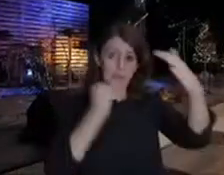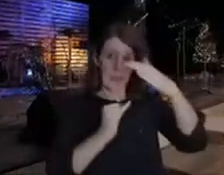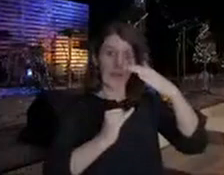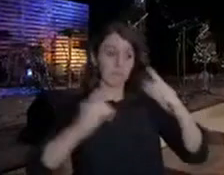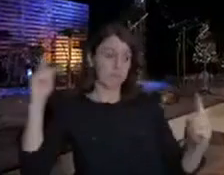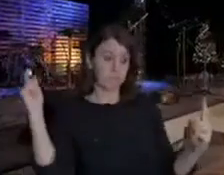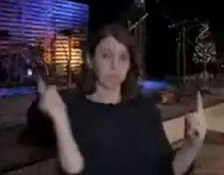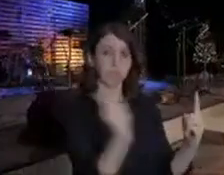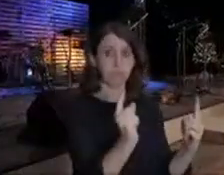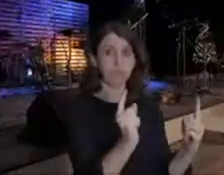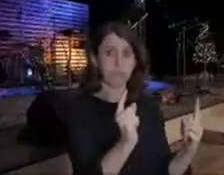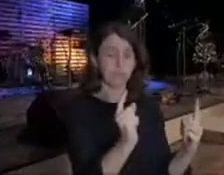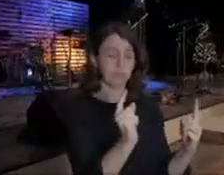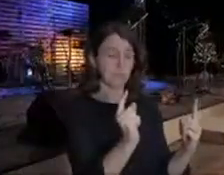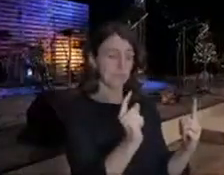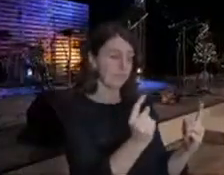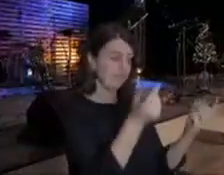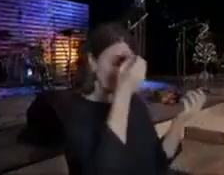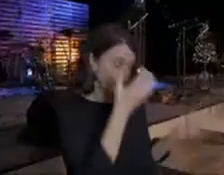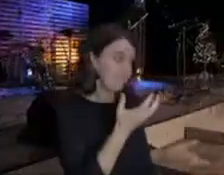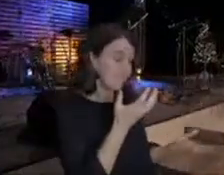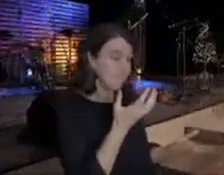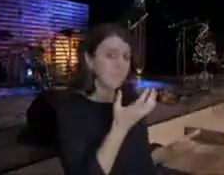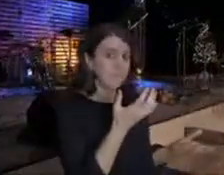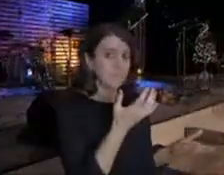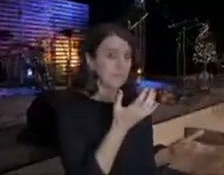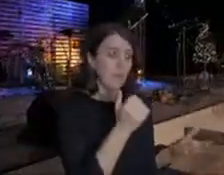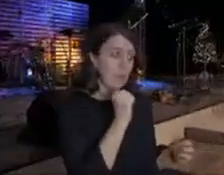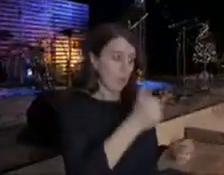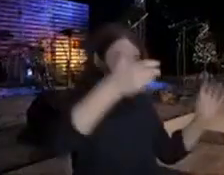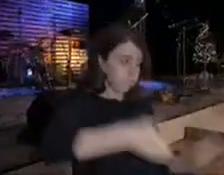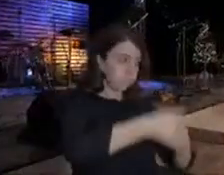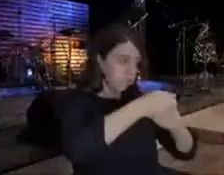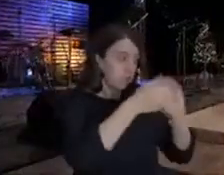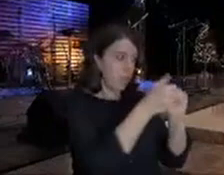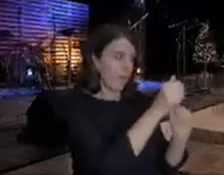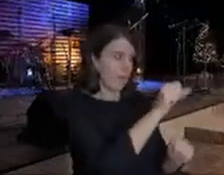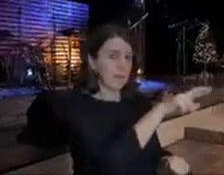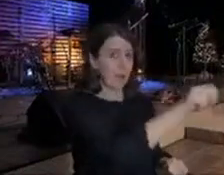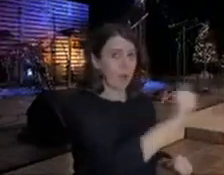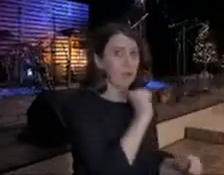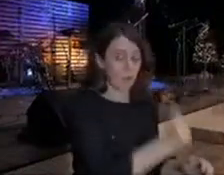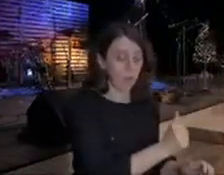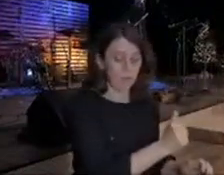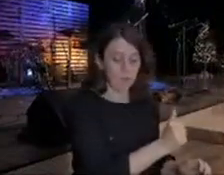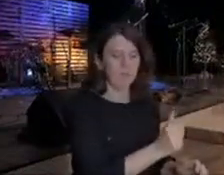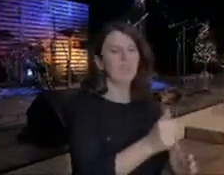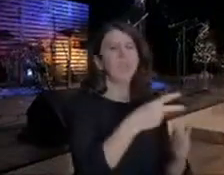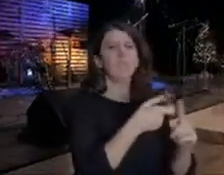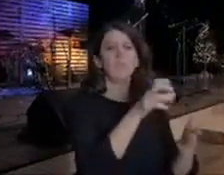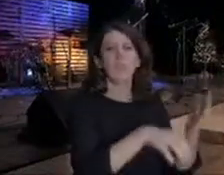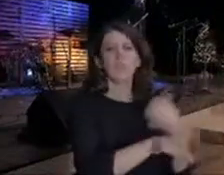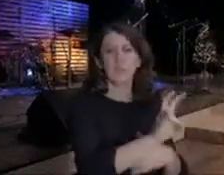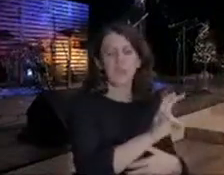Isaiah goes to him, and he basically says, look, don't forge an alliance with Assyria. You can read this in chapter